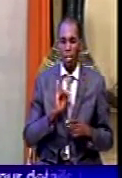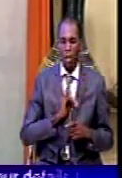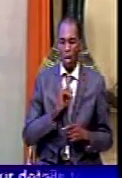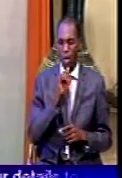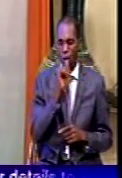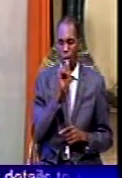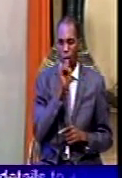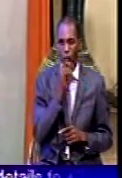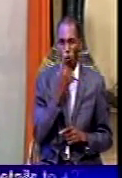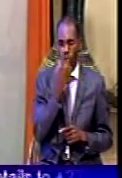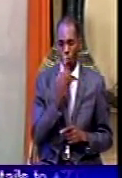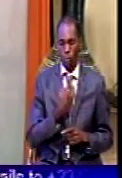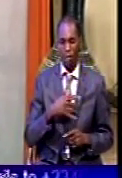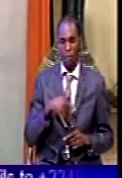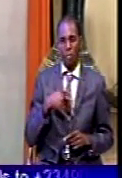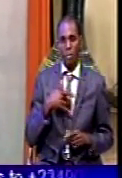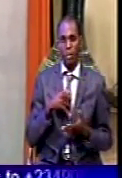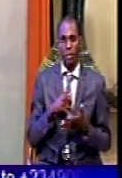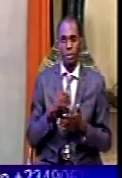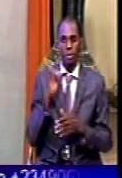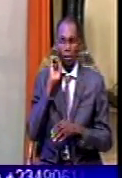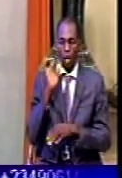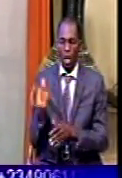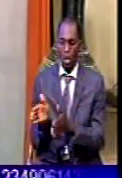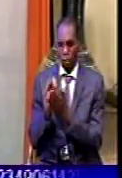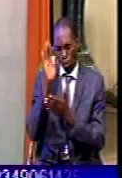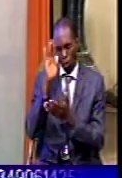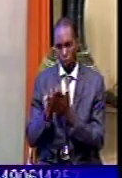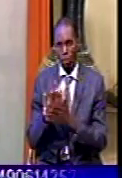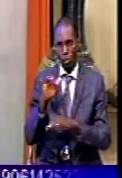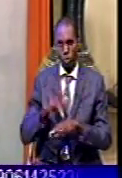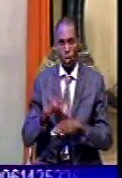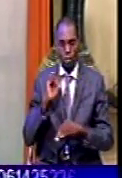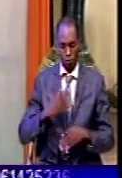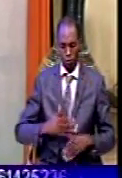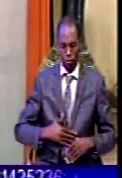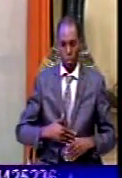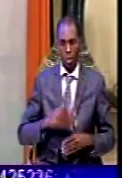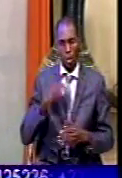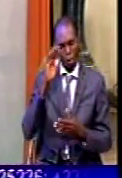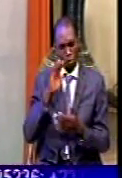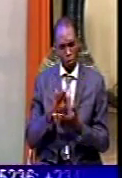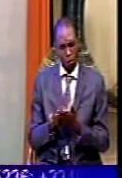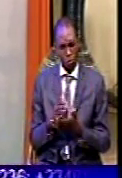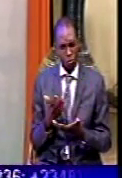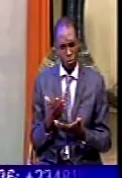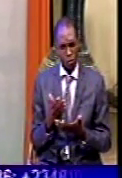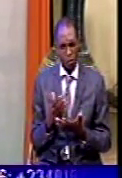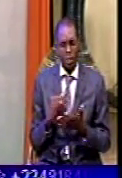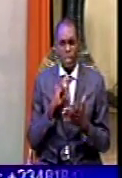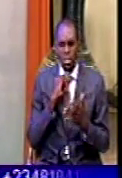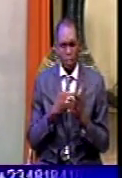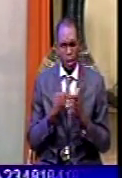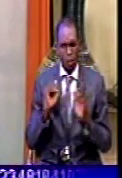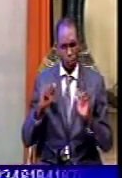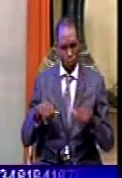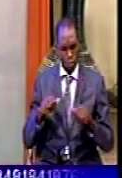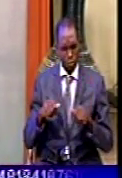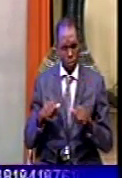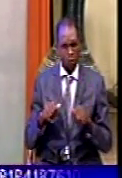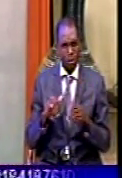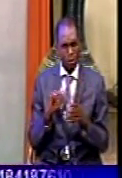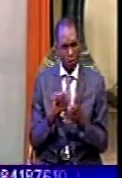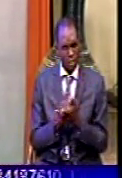experience that. The second baby, though different doctors, the second baby and I'm experiencing that. So I didn't believe him completely. I said, okay,